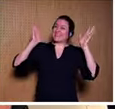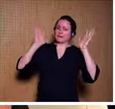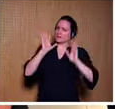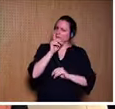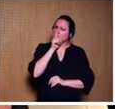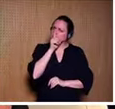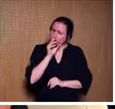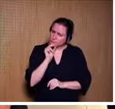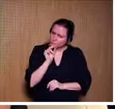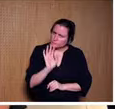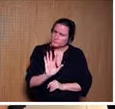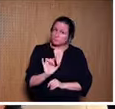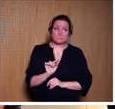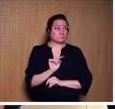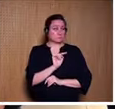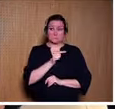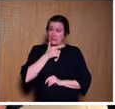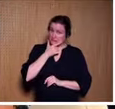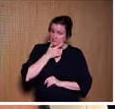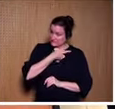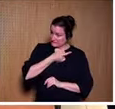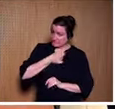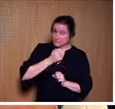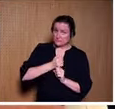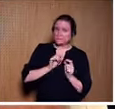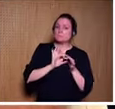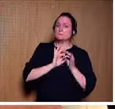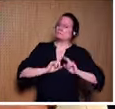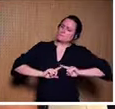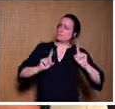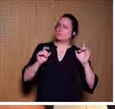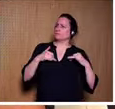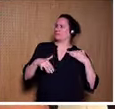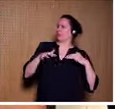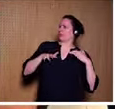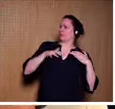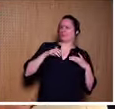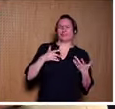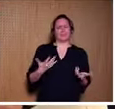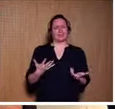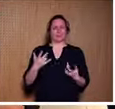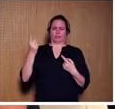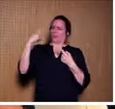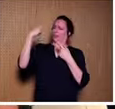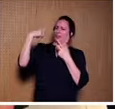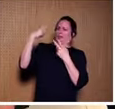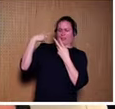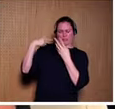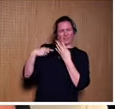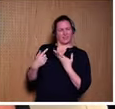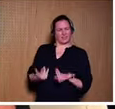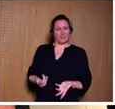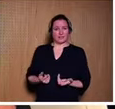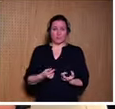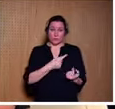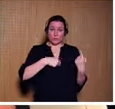don't work with those lesbians over there. There's all kinds of ways they box people in, and we determinedly work against